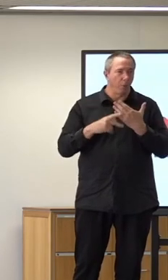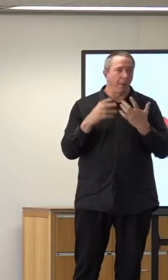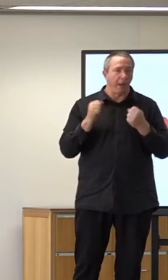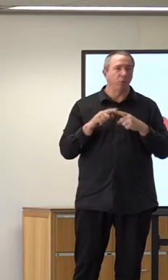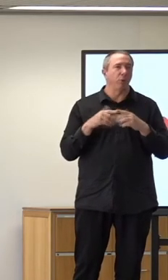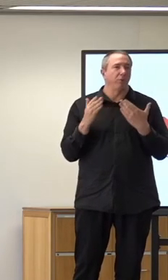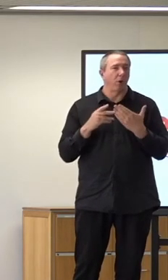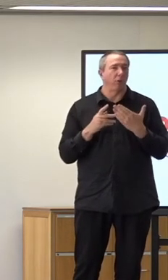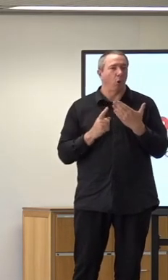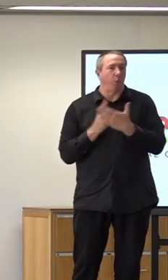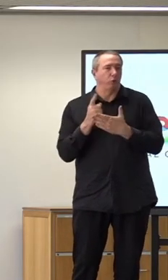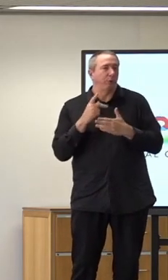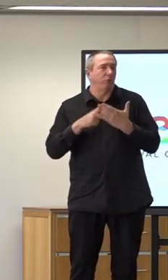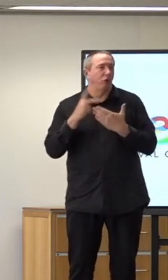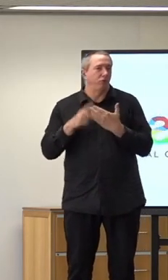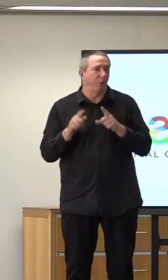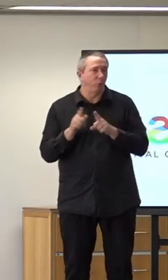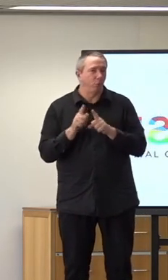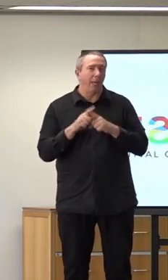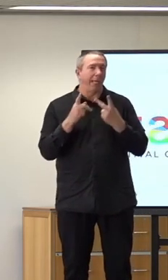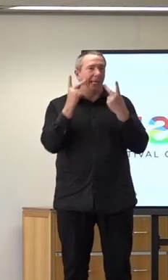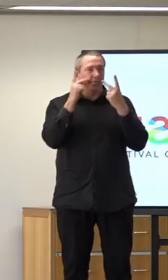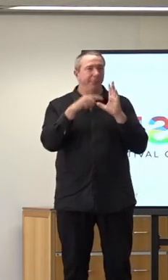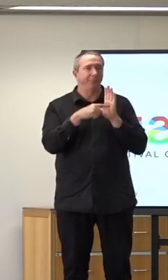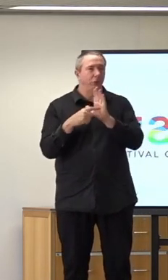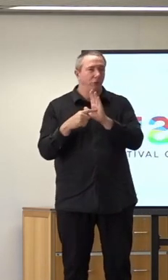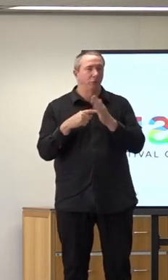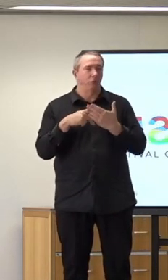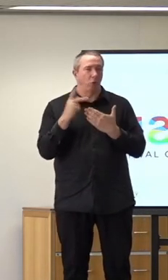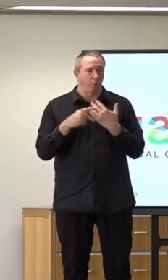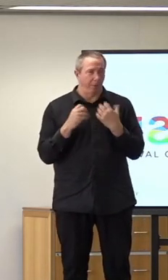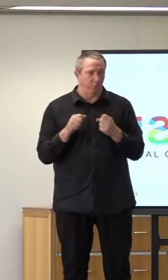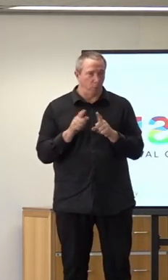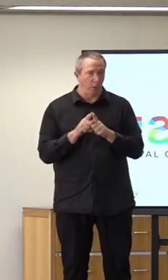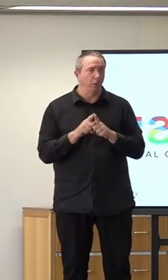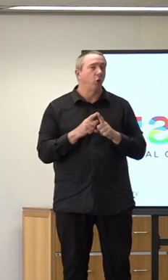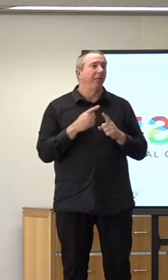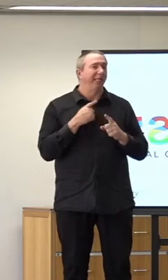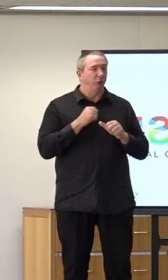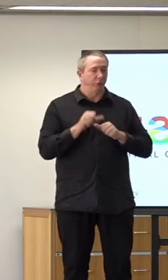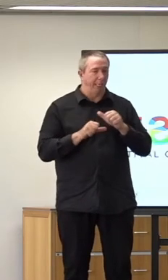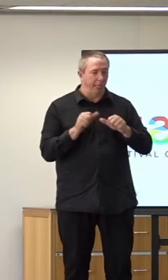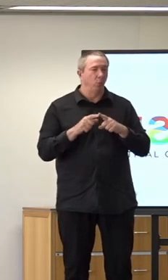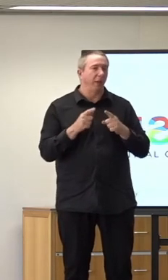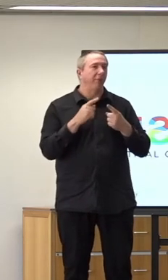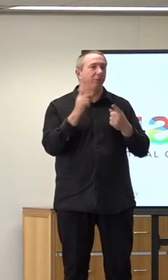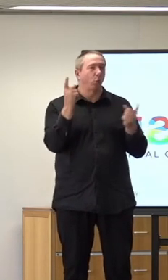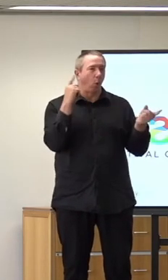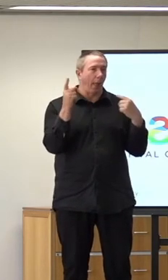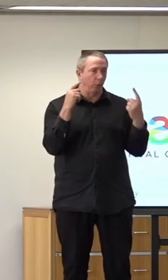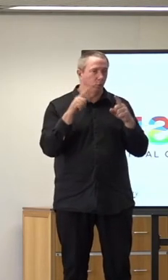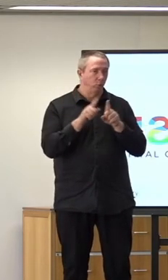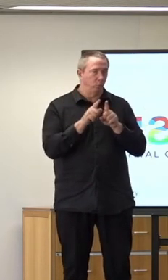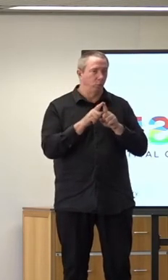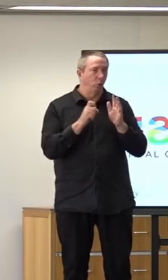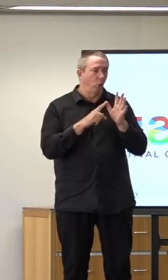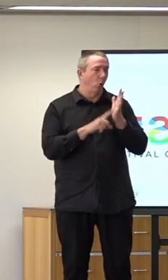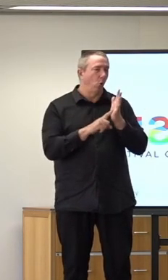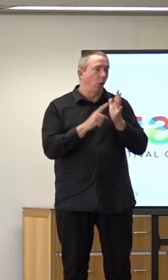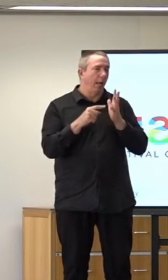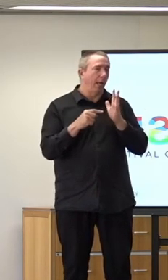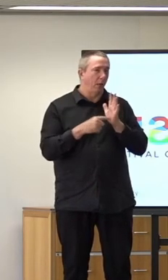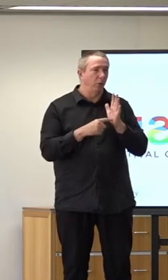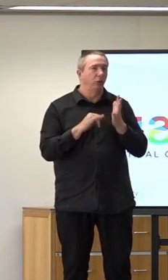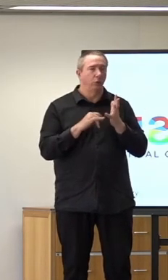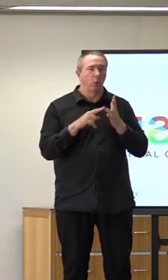there's obviously an exhibition program. And again, each of those stages have various call-out processes as well, so we try to democratise that, I